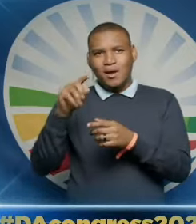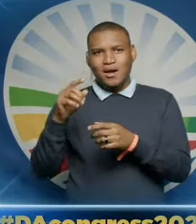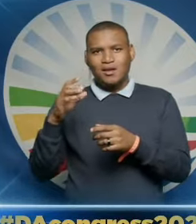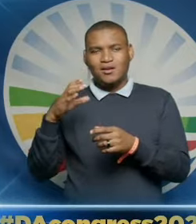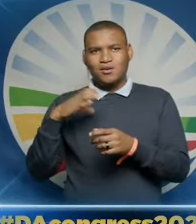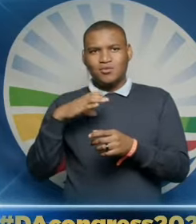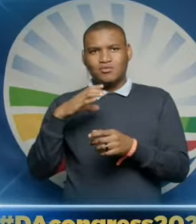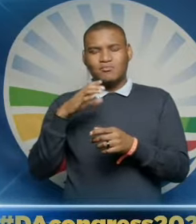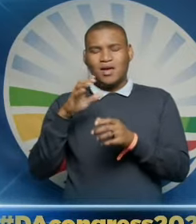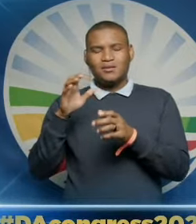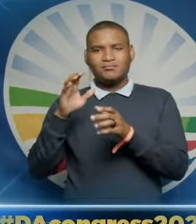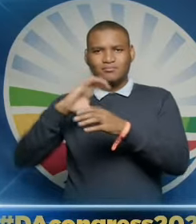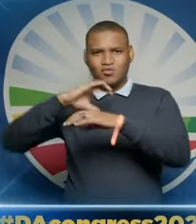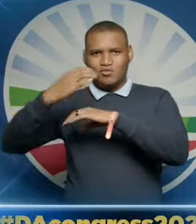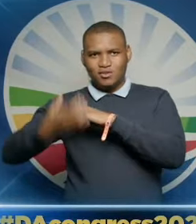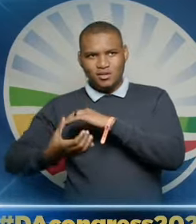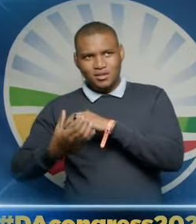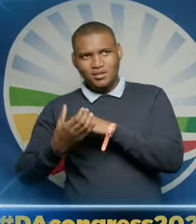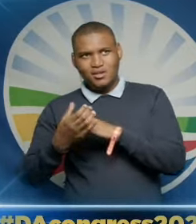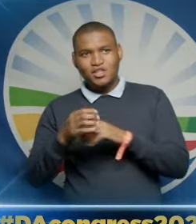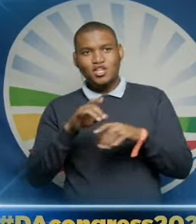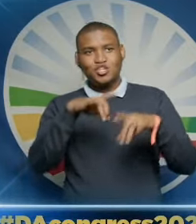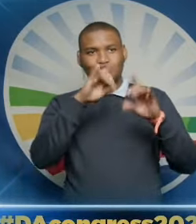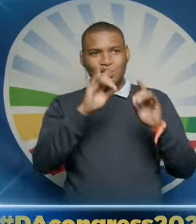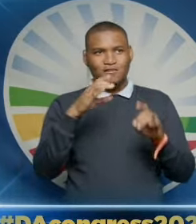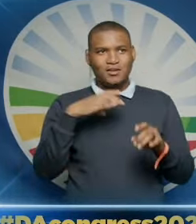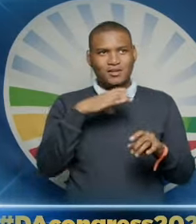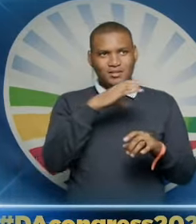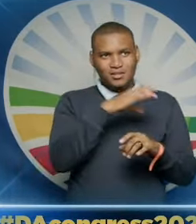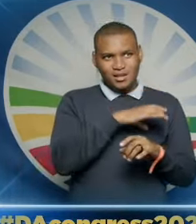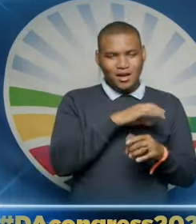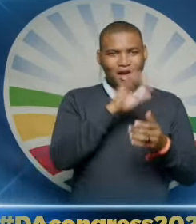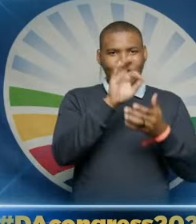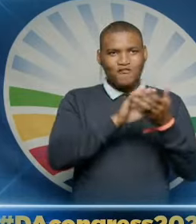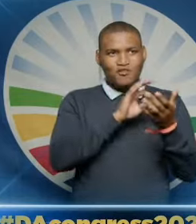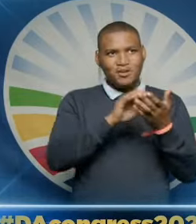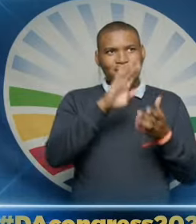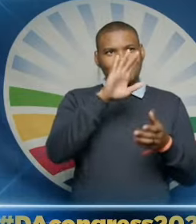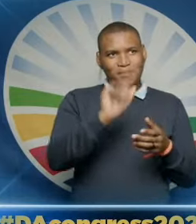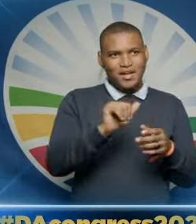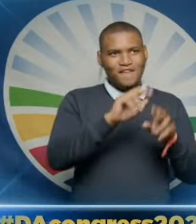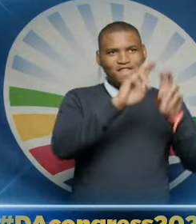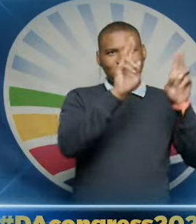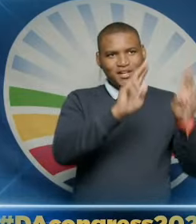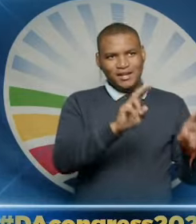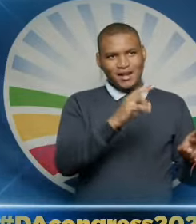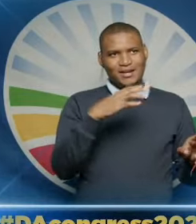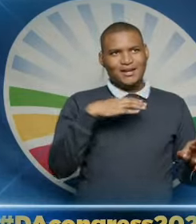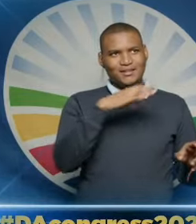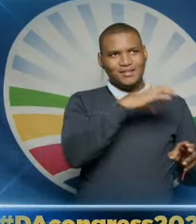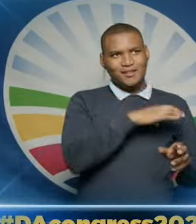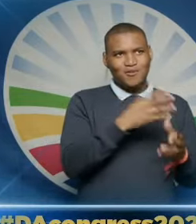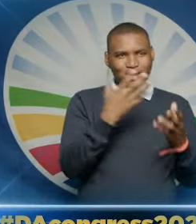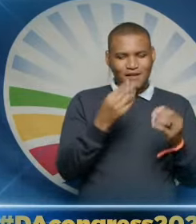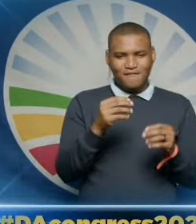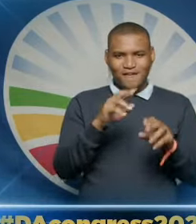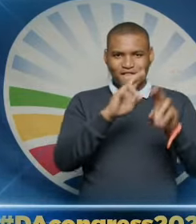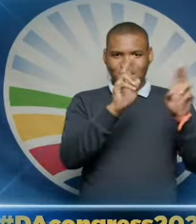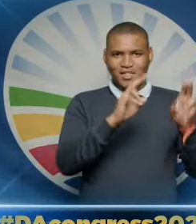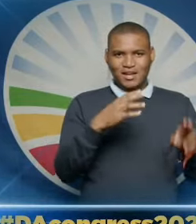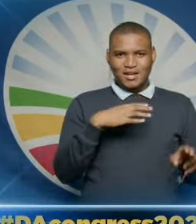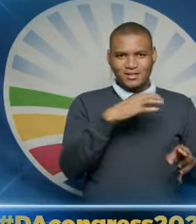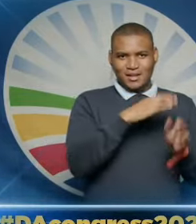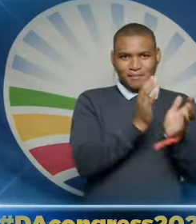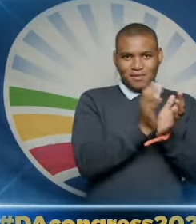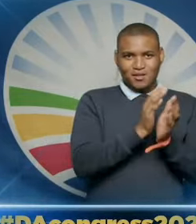chair of federal council and their 3 deputies are voted for by federal council. So we had a federal council meeting